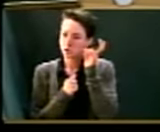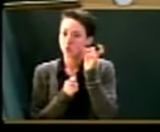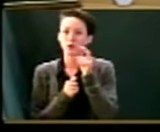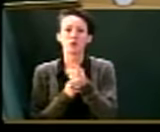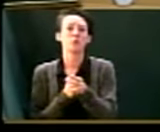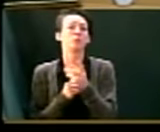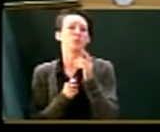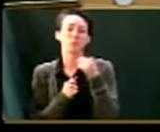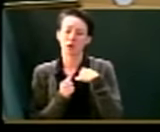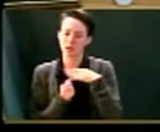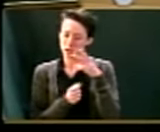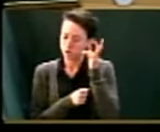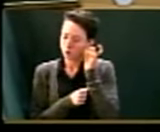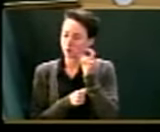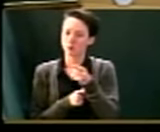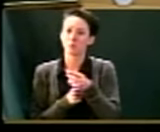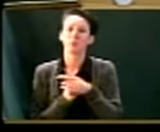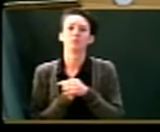I hear you.